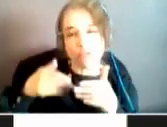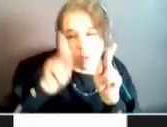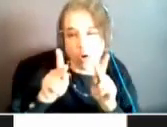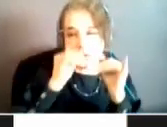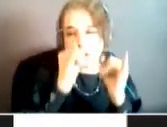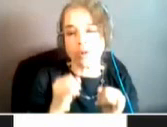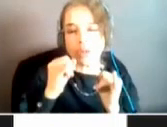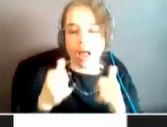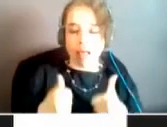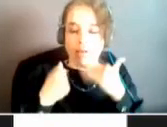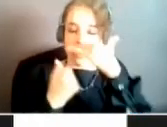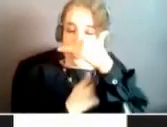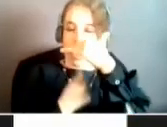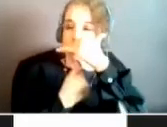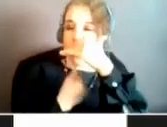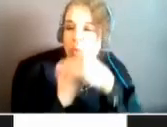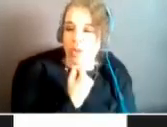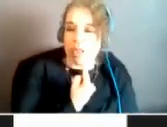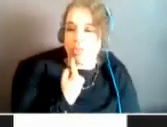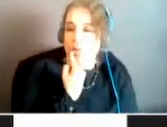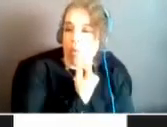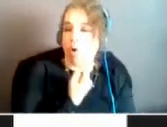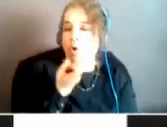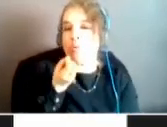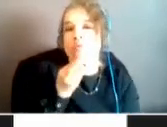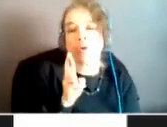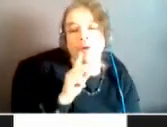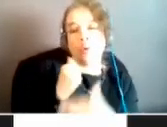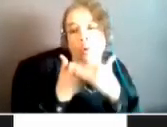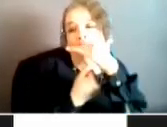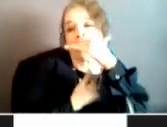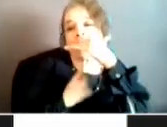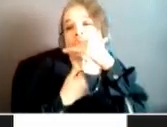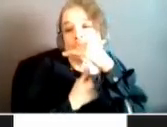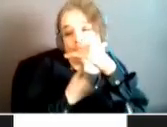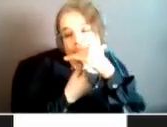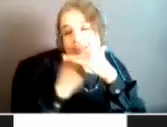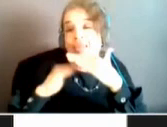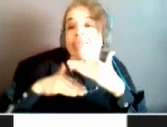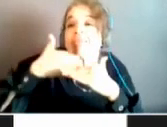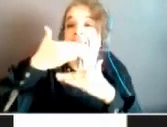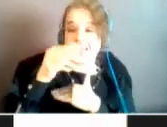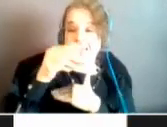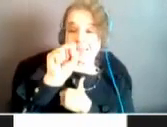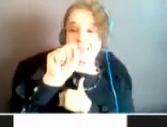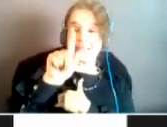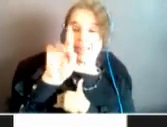are living alone and or who are isolated. Next slide.